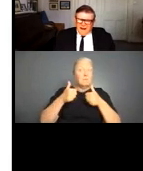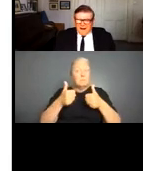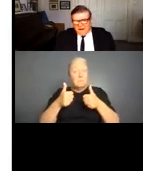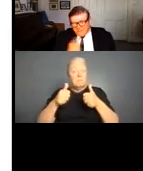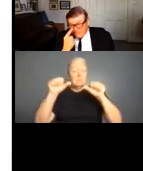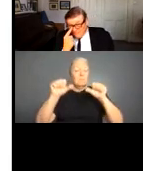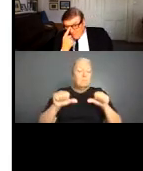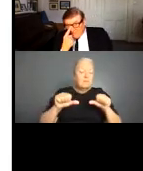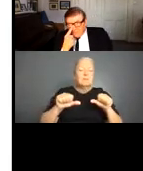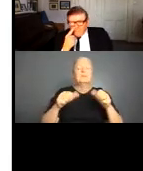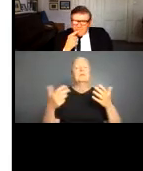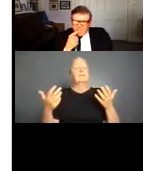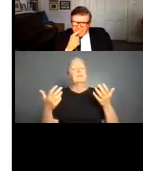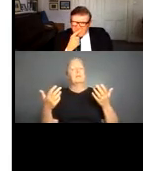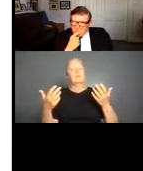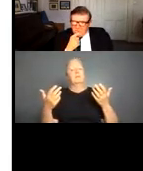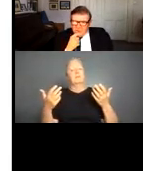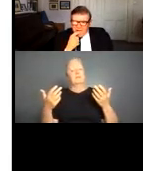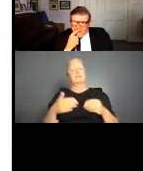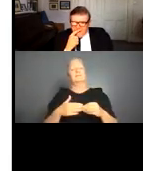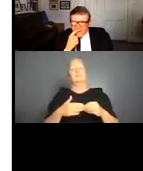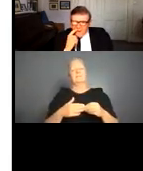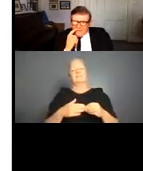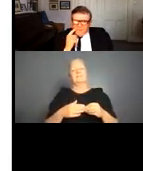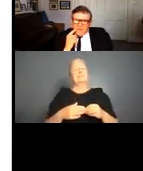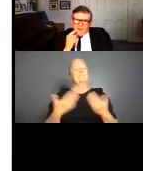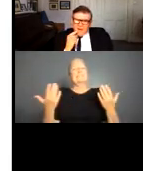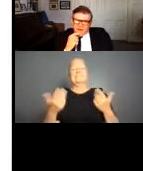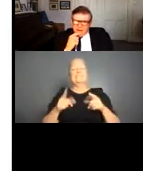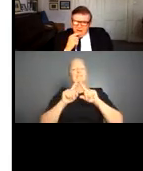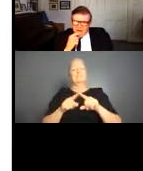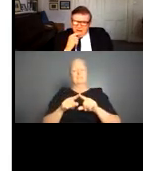decision-making capability, and this varies from one person to another